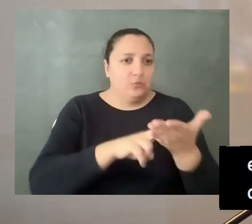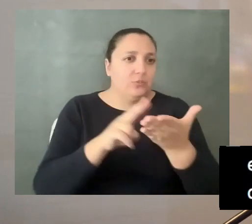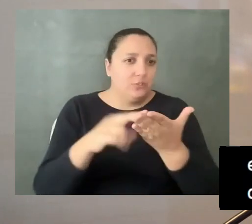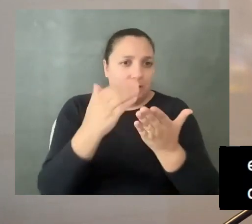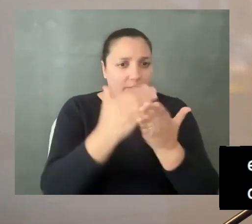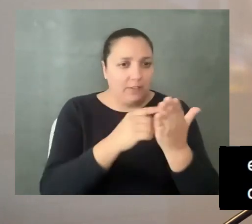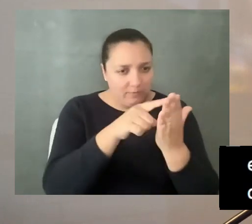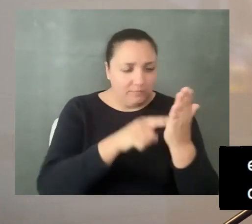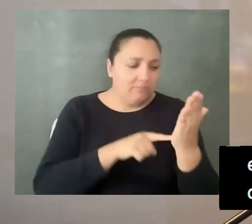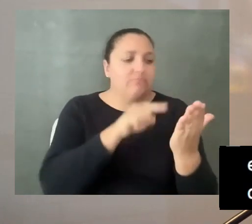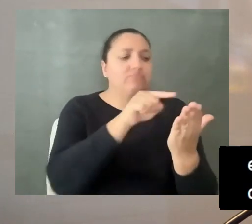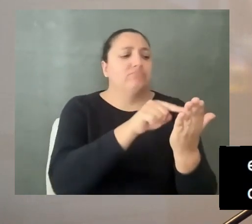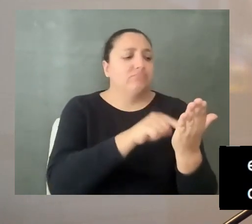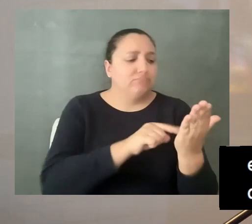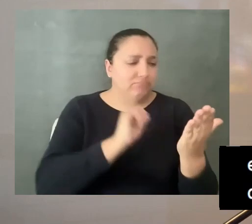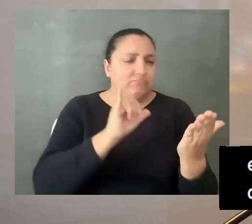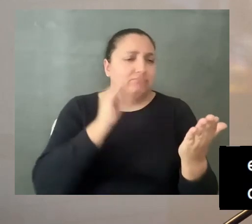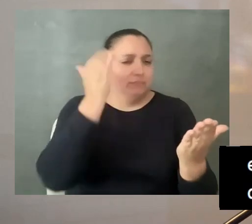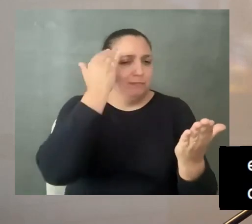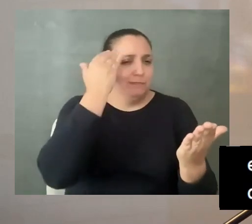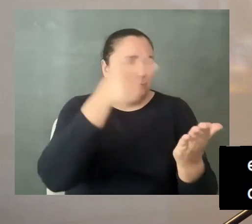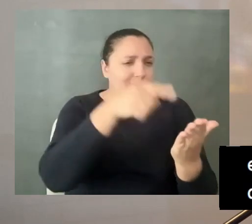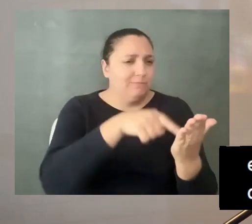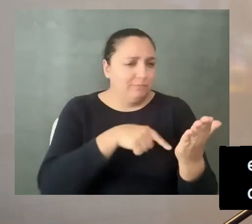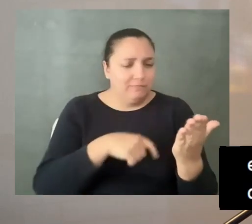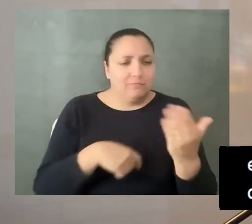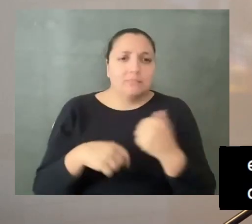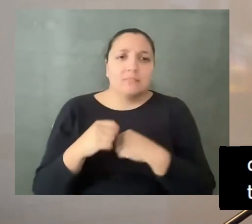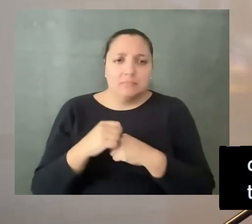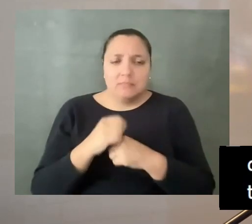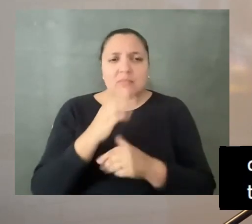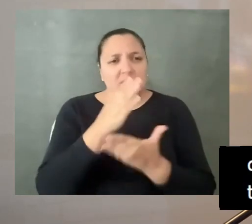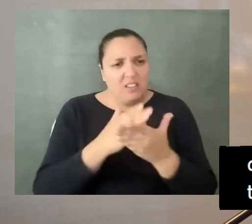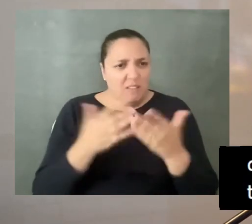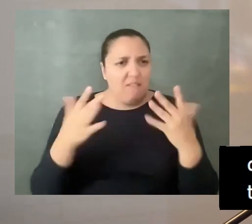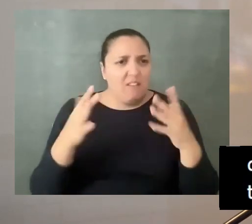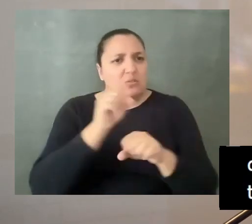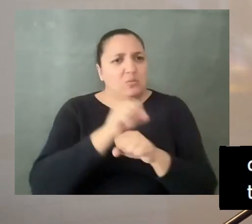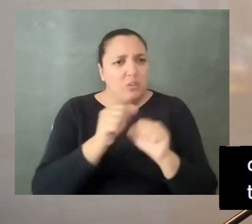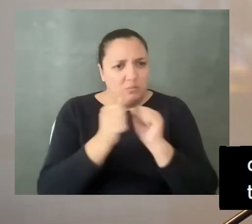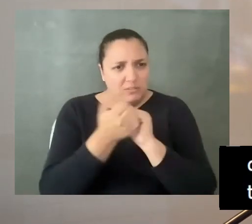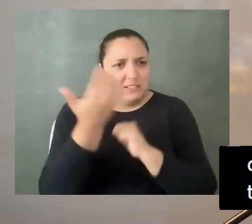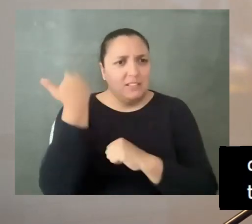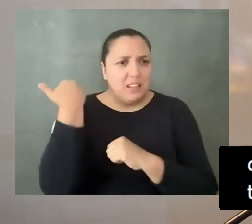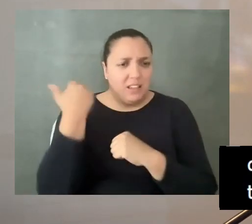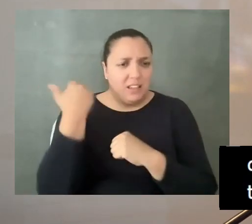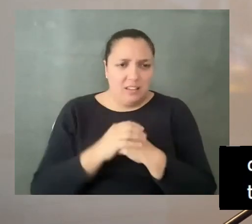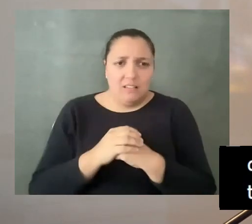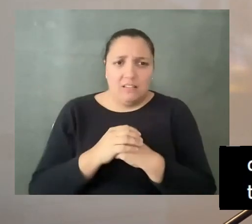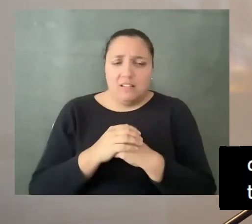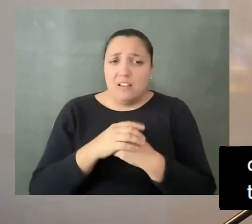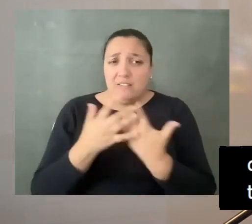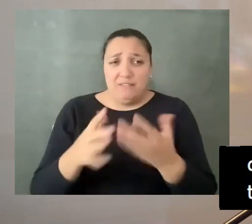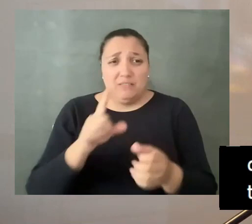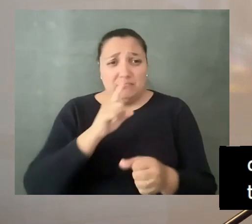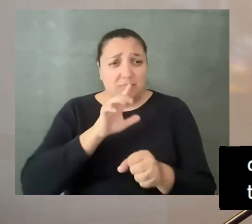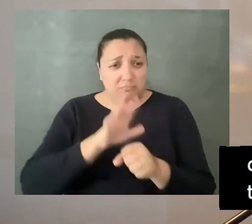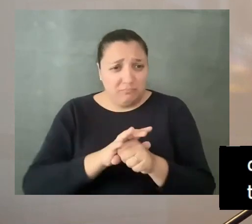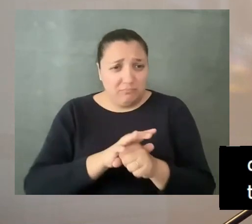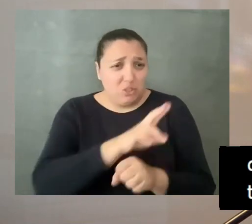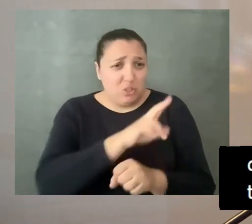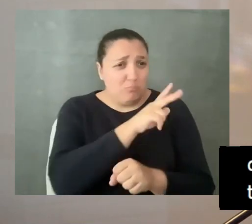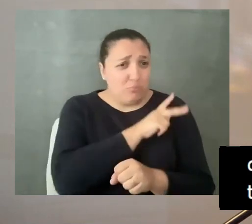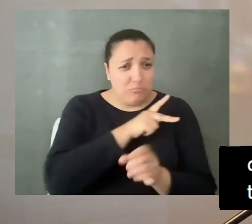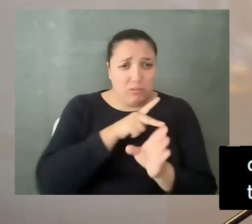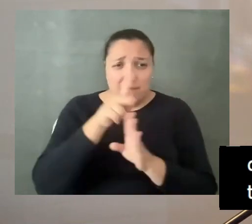yet. Many of whom I've had a chance to work alongside, and people have dedicated their personal and professional lives to this effort.